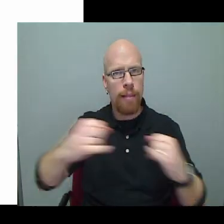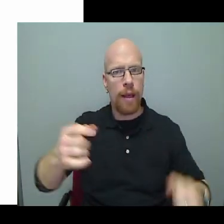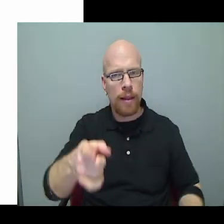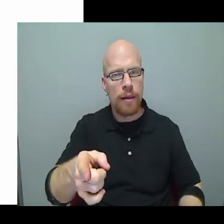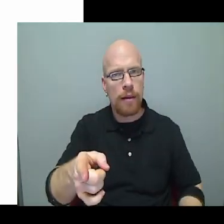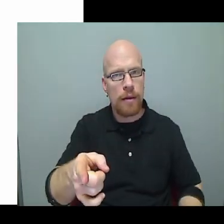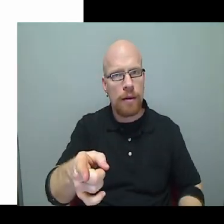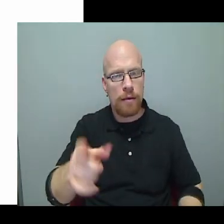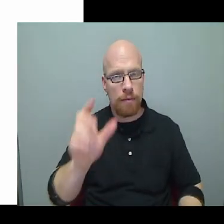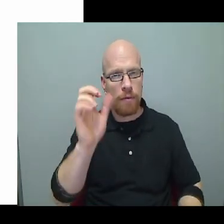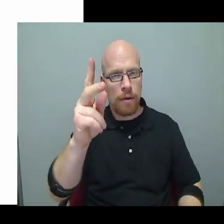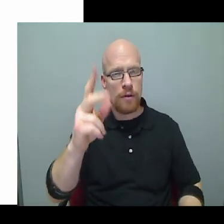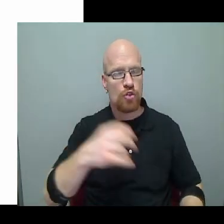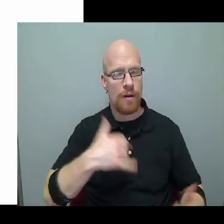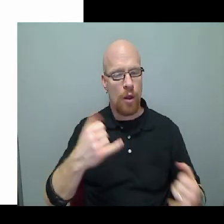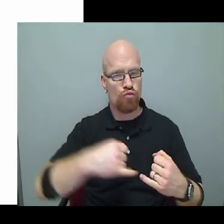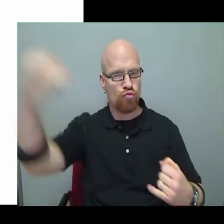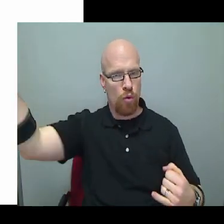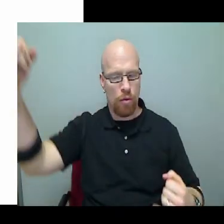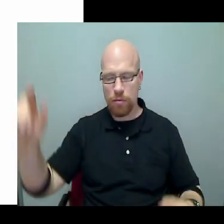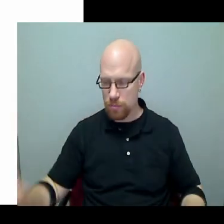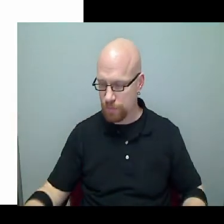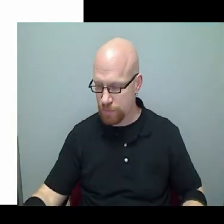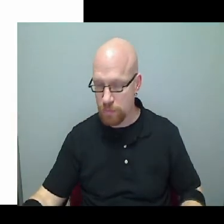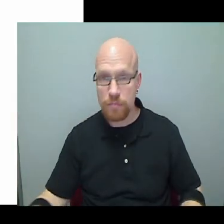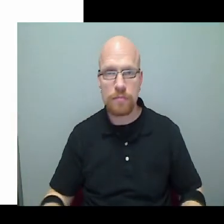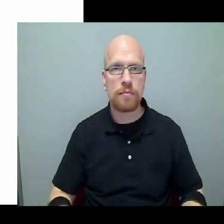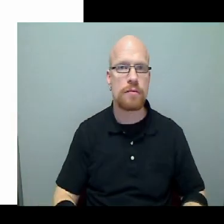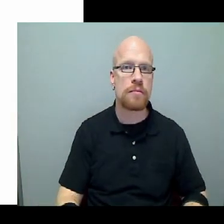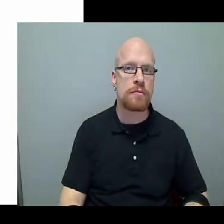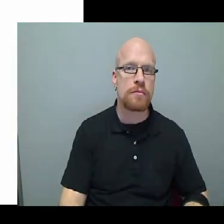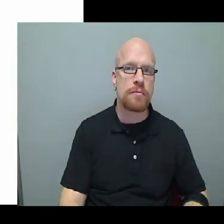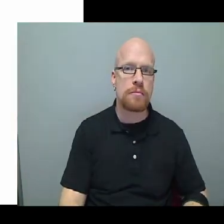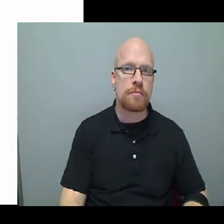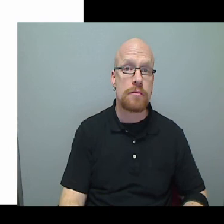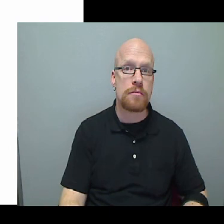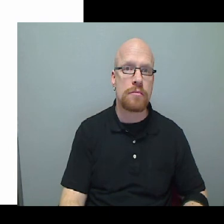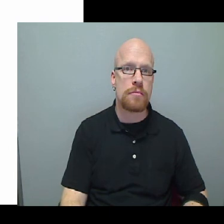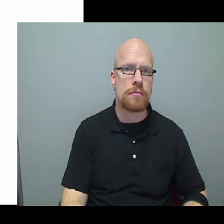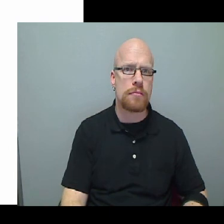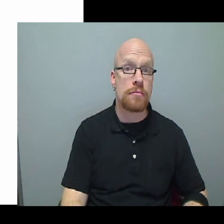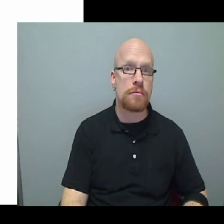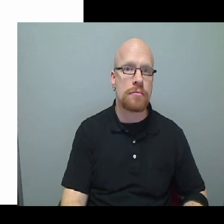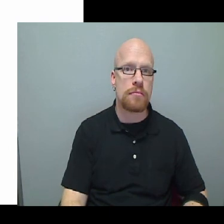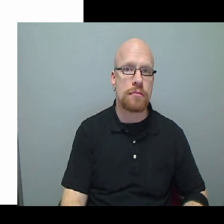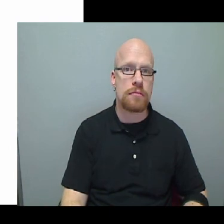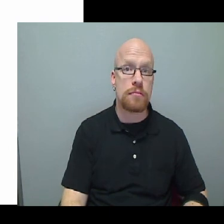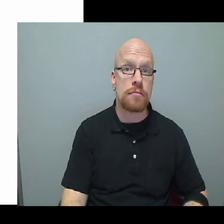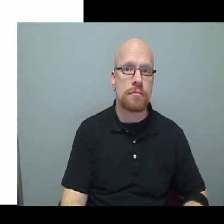1. And these points I graphed are all on this line.